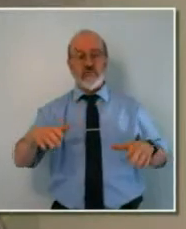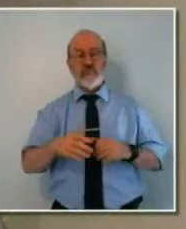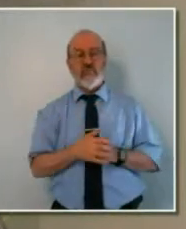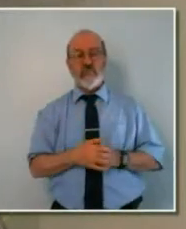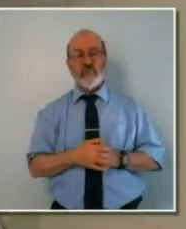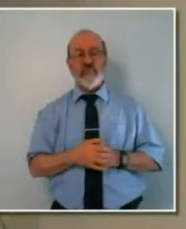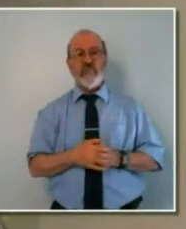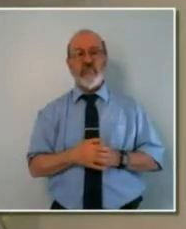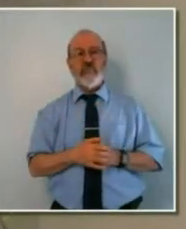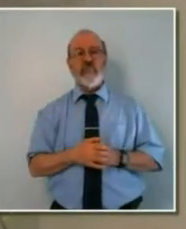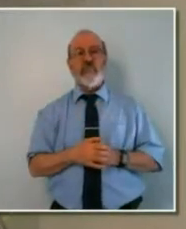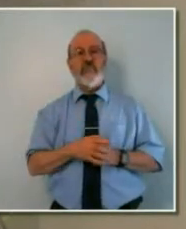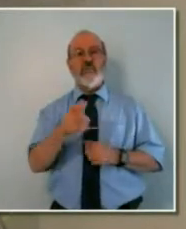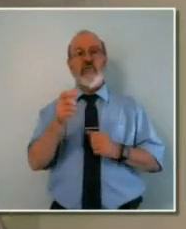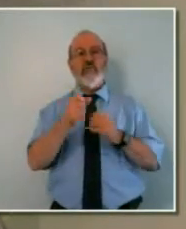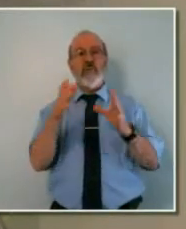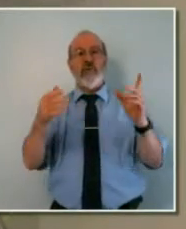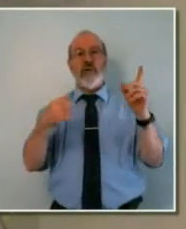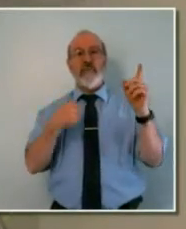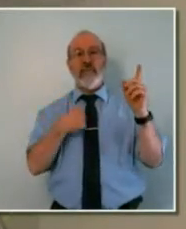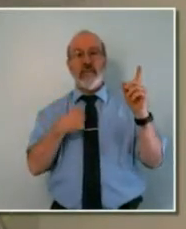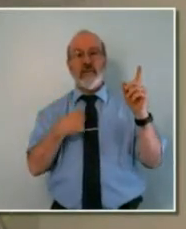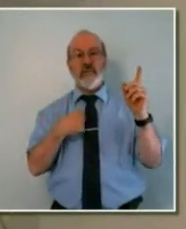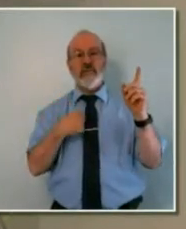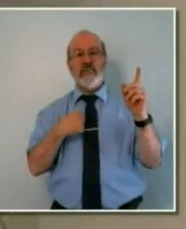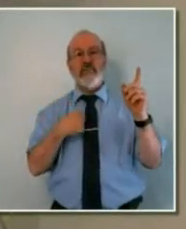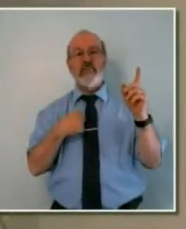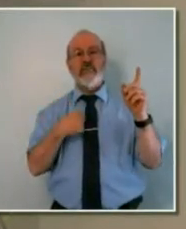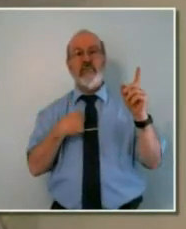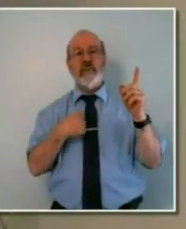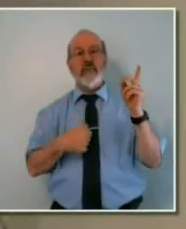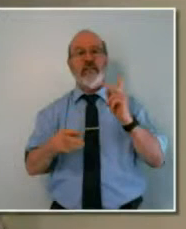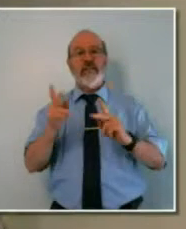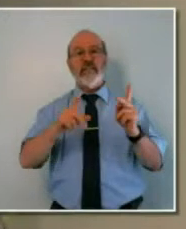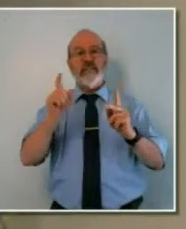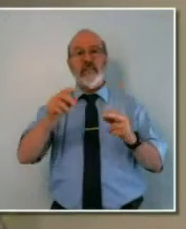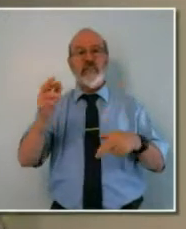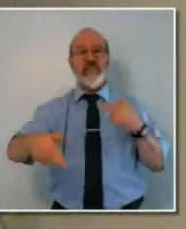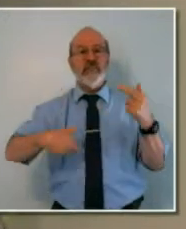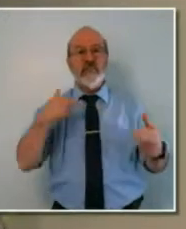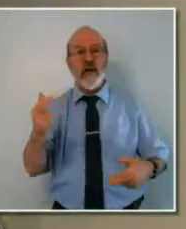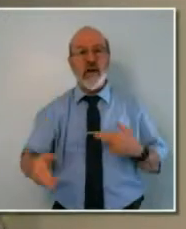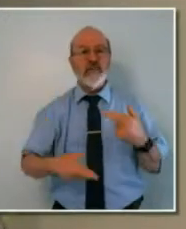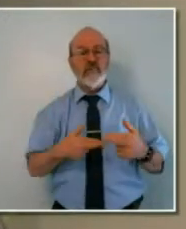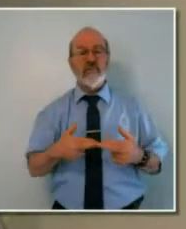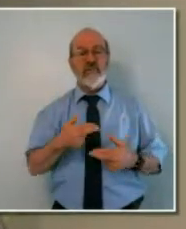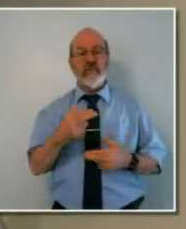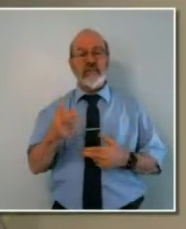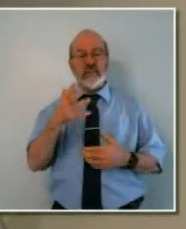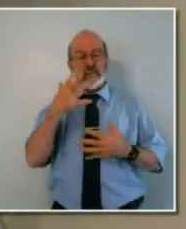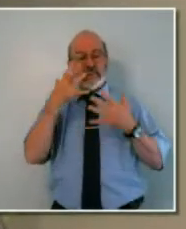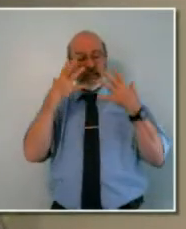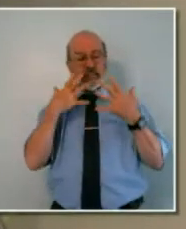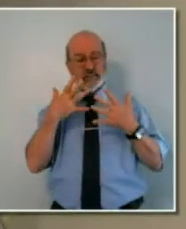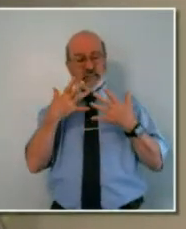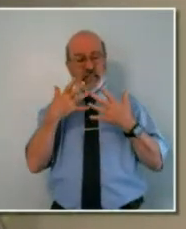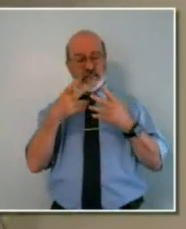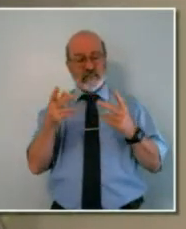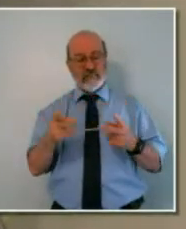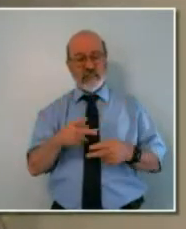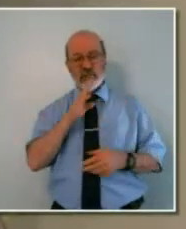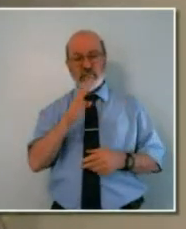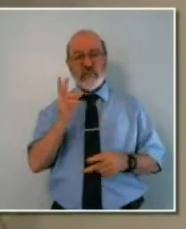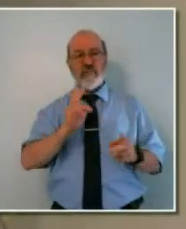you're going to be without me. These people need revival. This is a sorry condition to be in for people